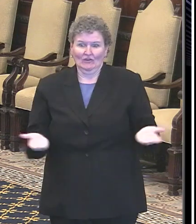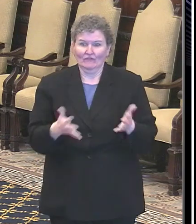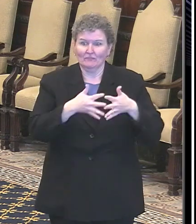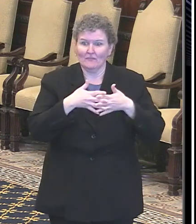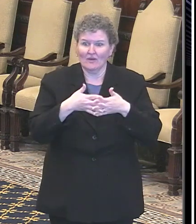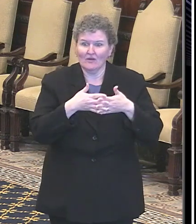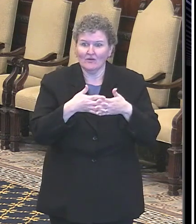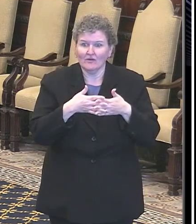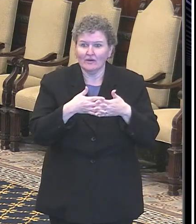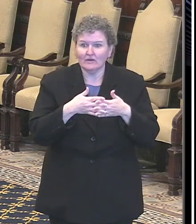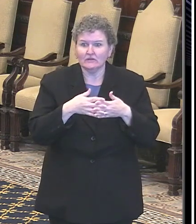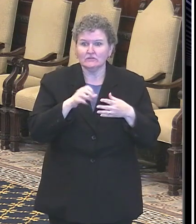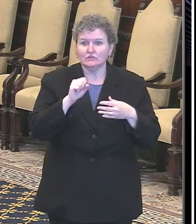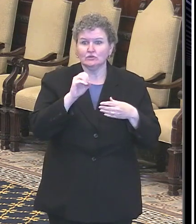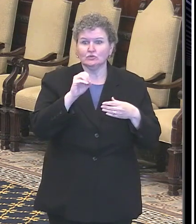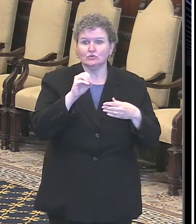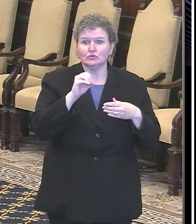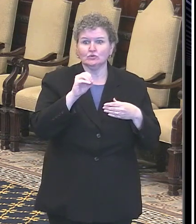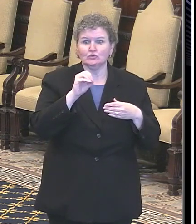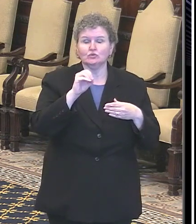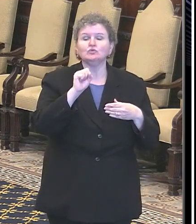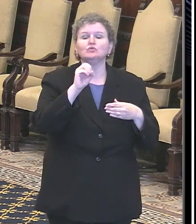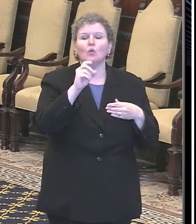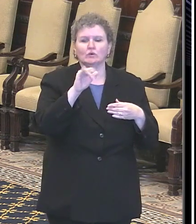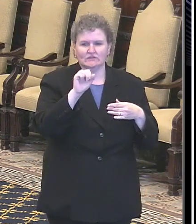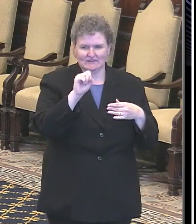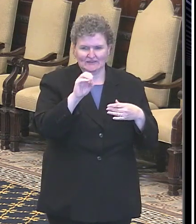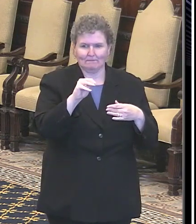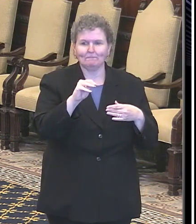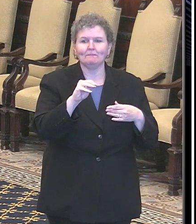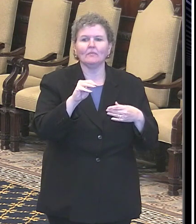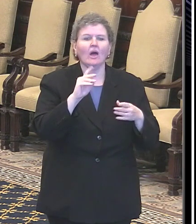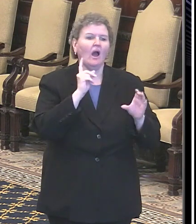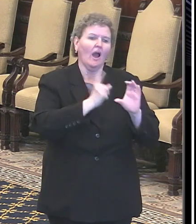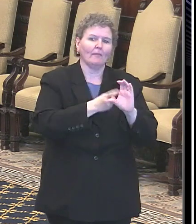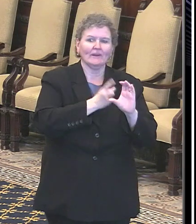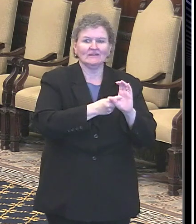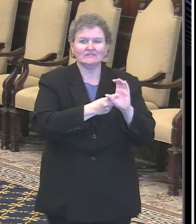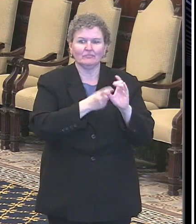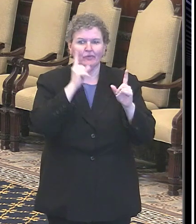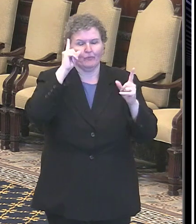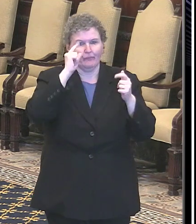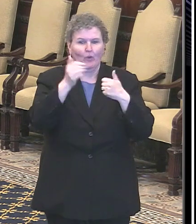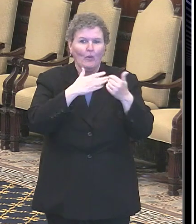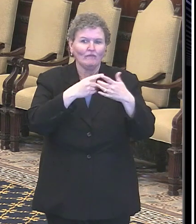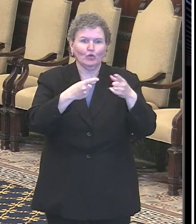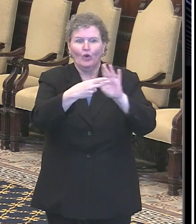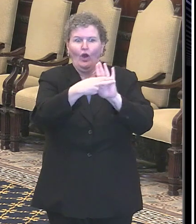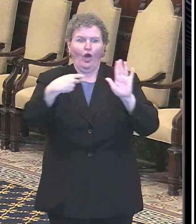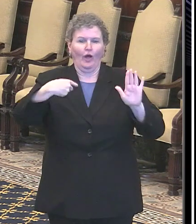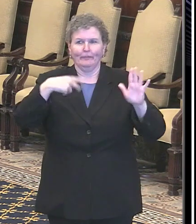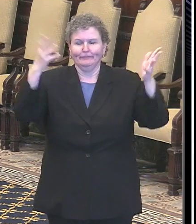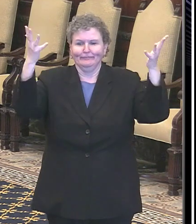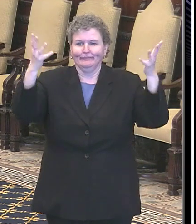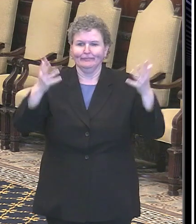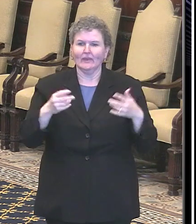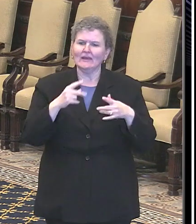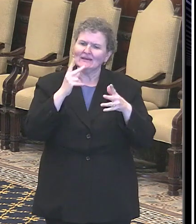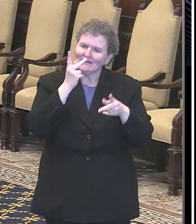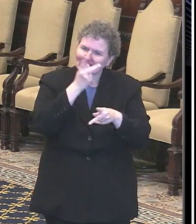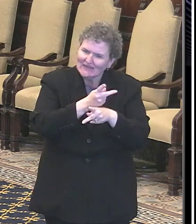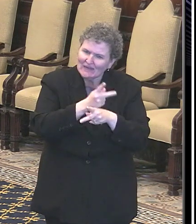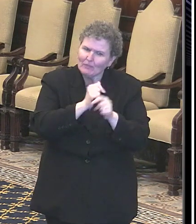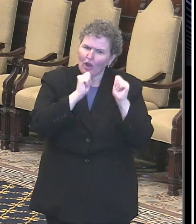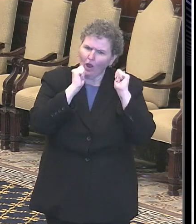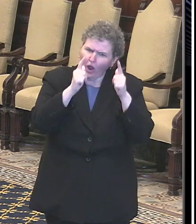call it communism, whatever. But you see what happens to a nation that has the wherewithal to take care of everyone's health needs and doesn't